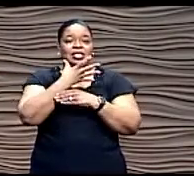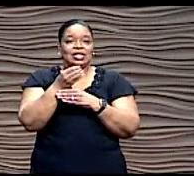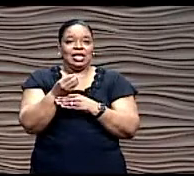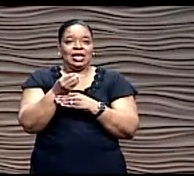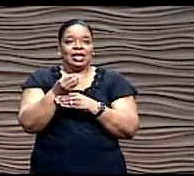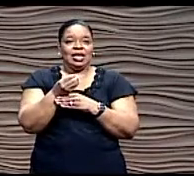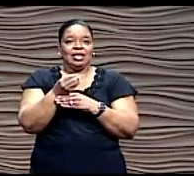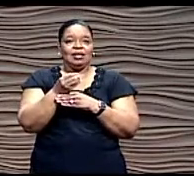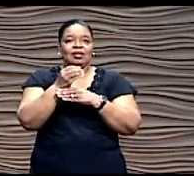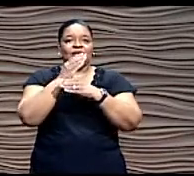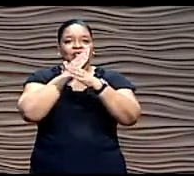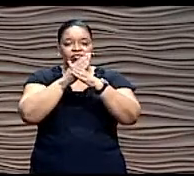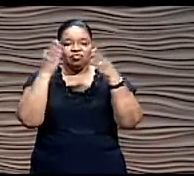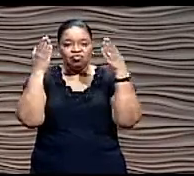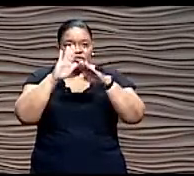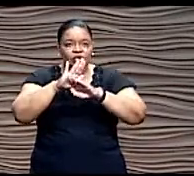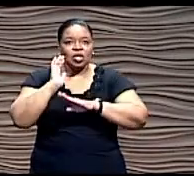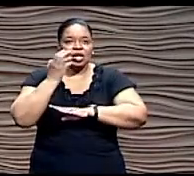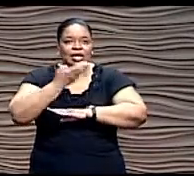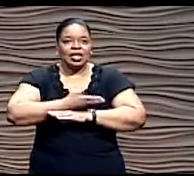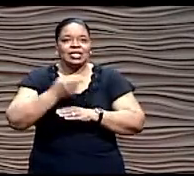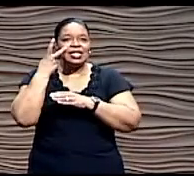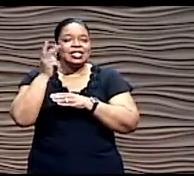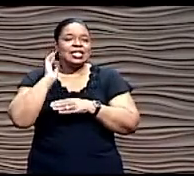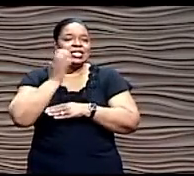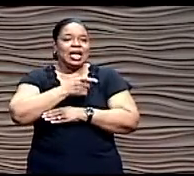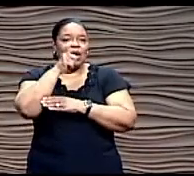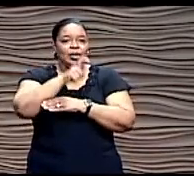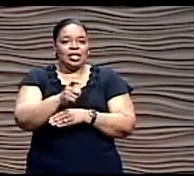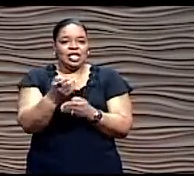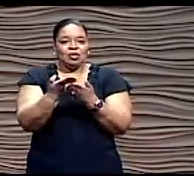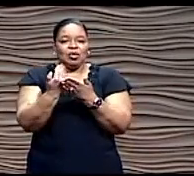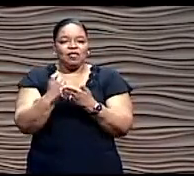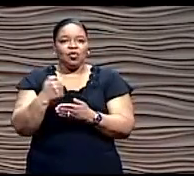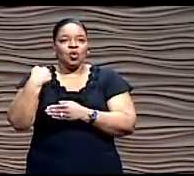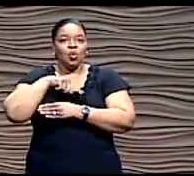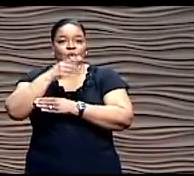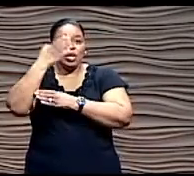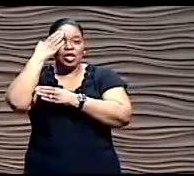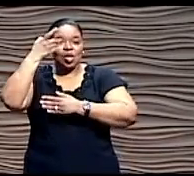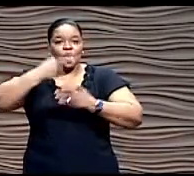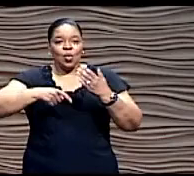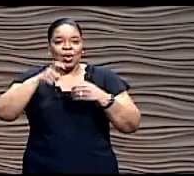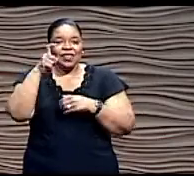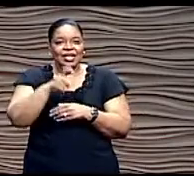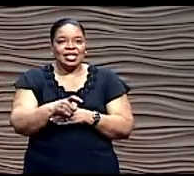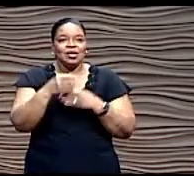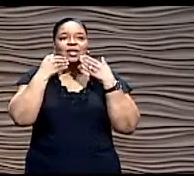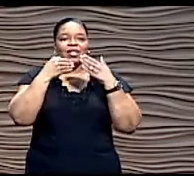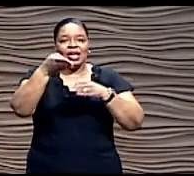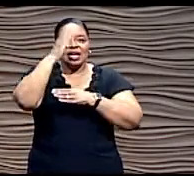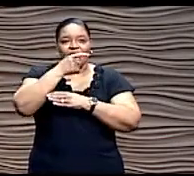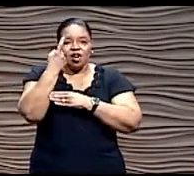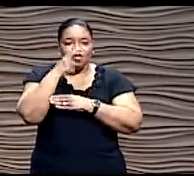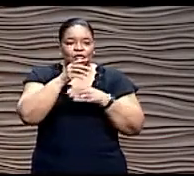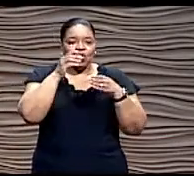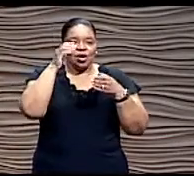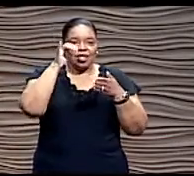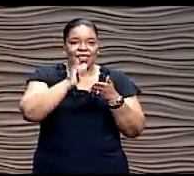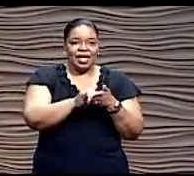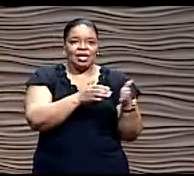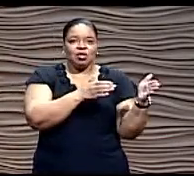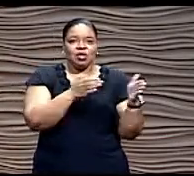prevision, that God sees our needs before we even know about them. So we thank God for that. Let's prepare to give